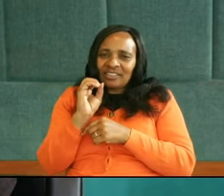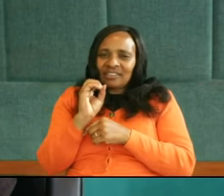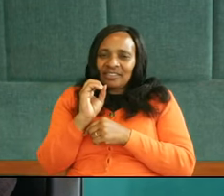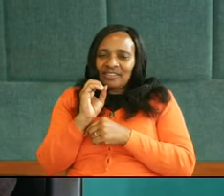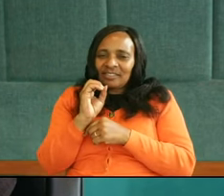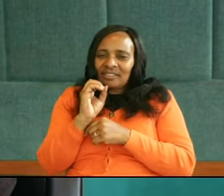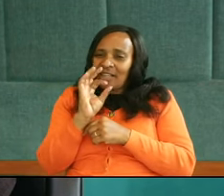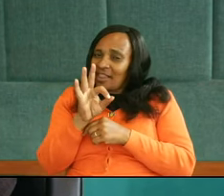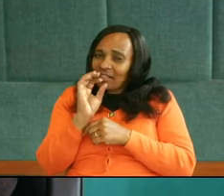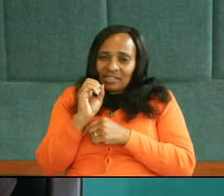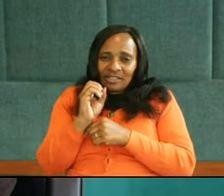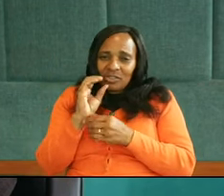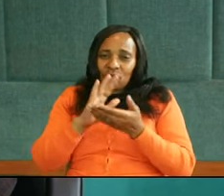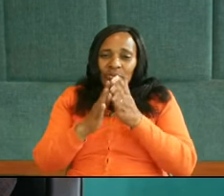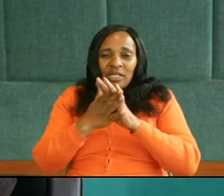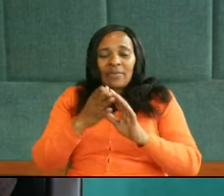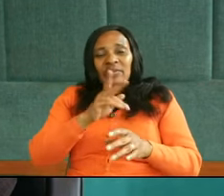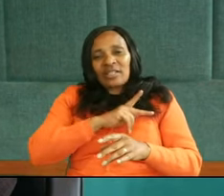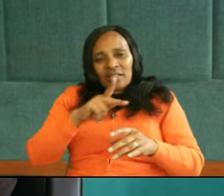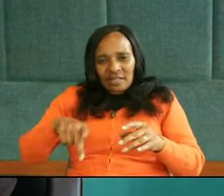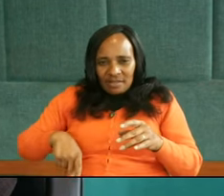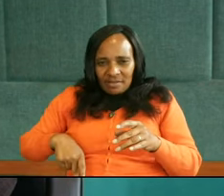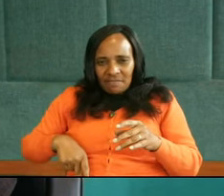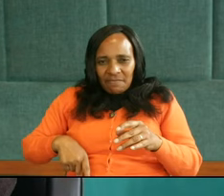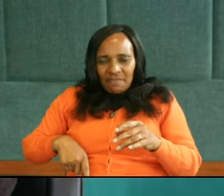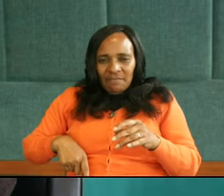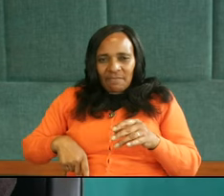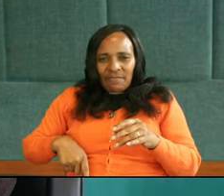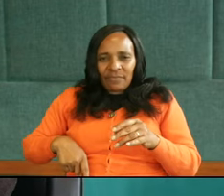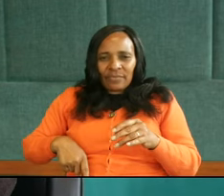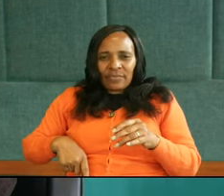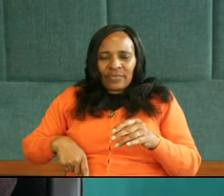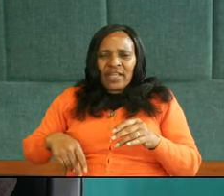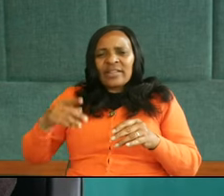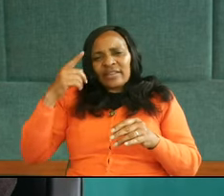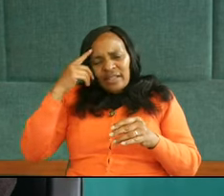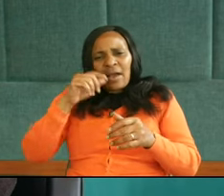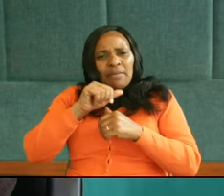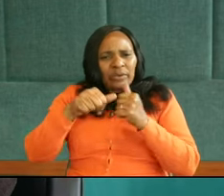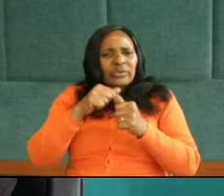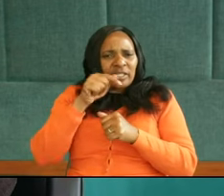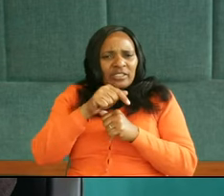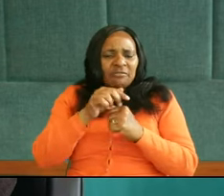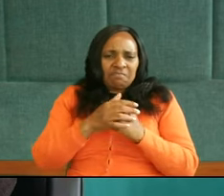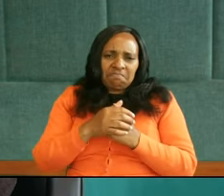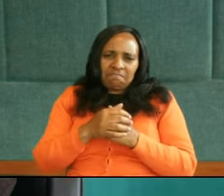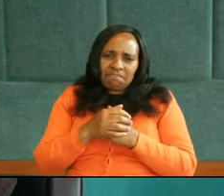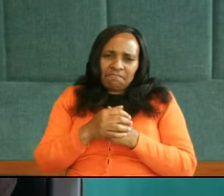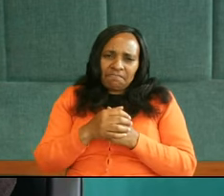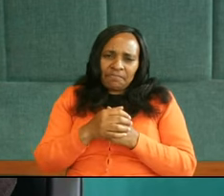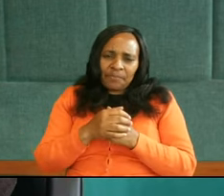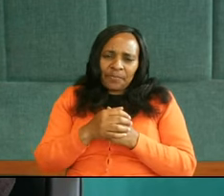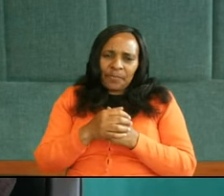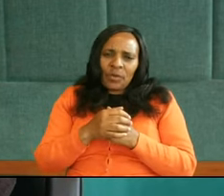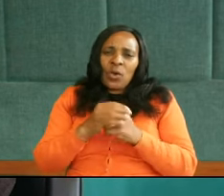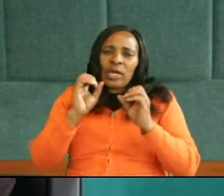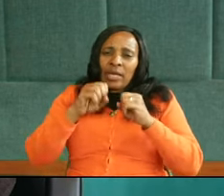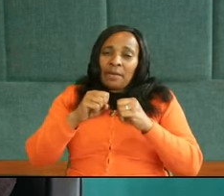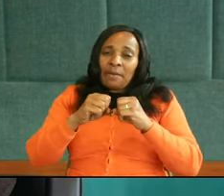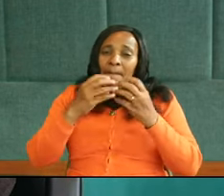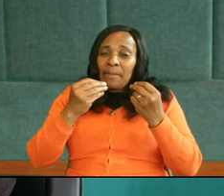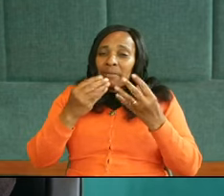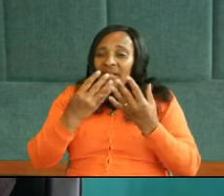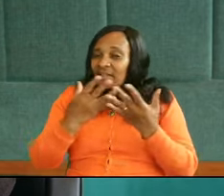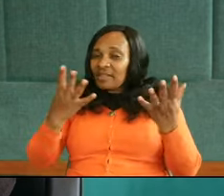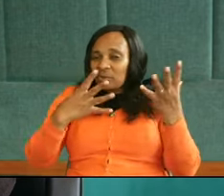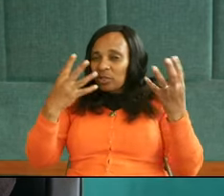30s to become king. And just think about it. Right now you're in school, most of you,